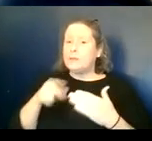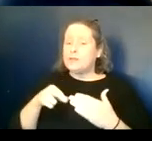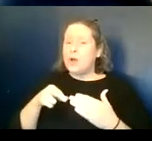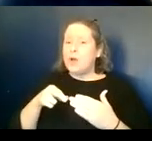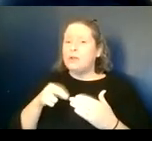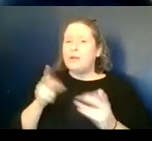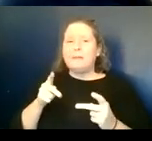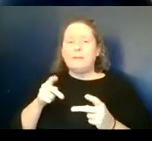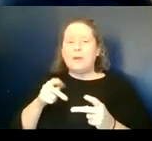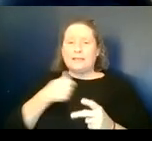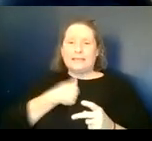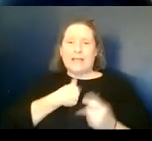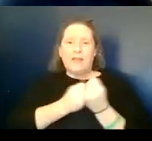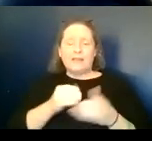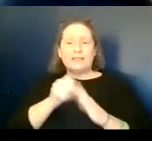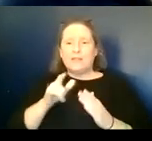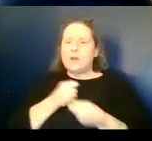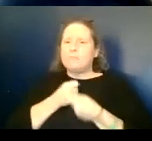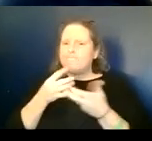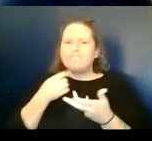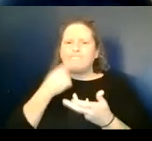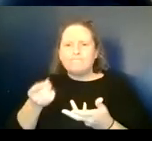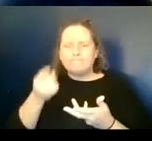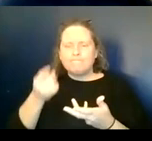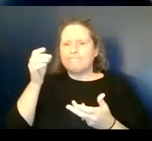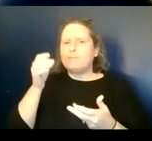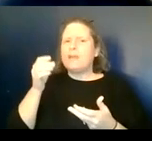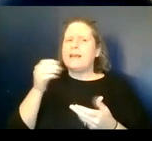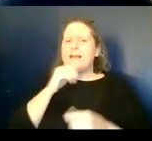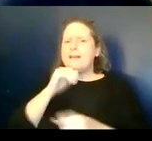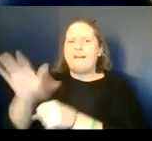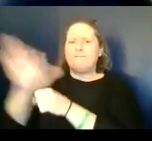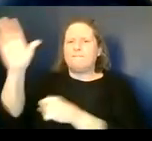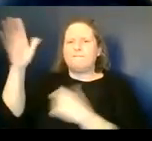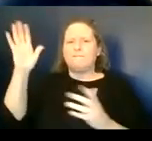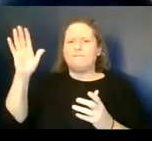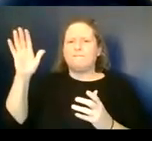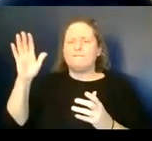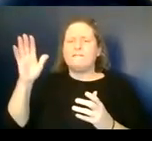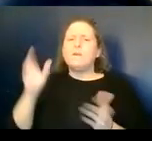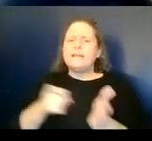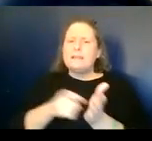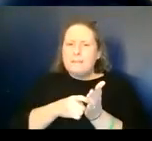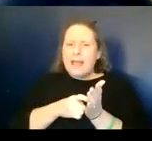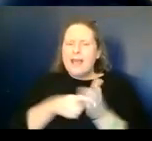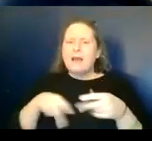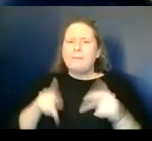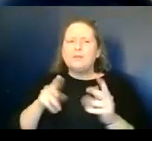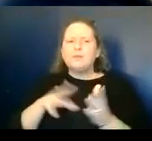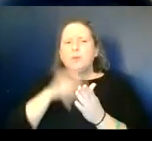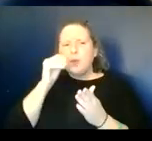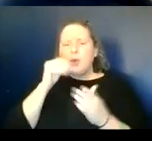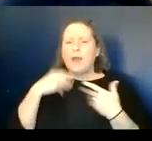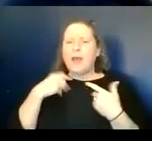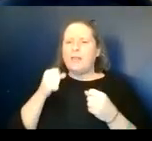said, enough's enough. We demand opportunities to learn about healthy sexuality and violence prevention,